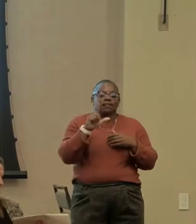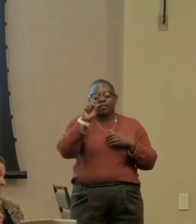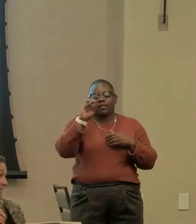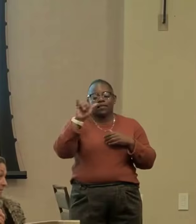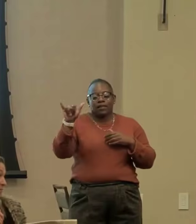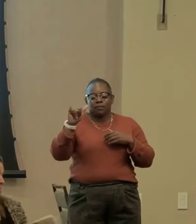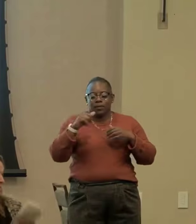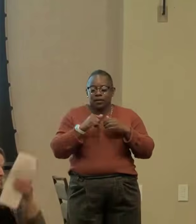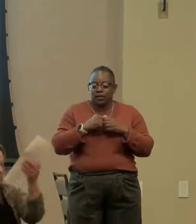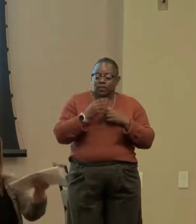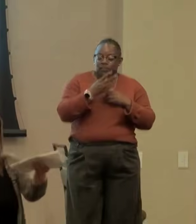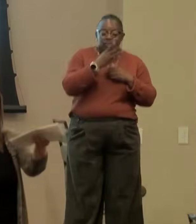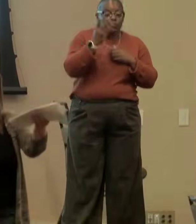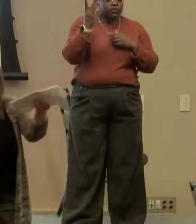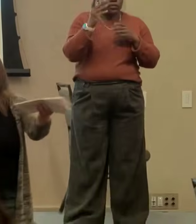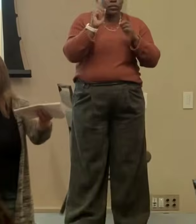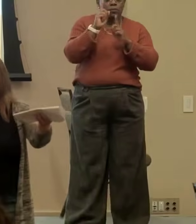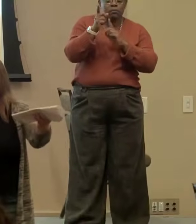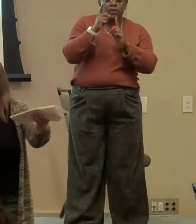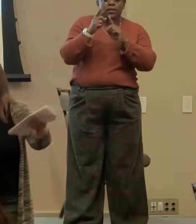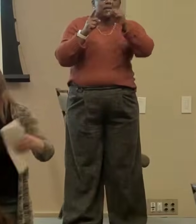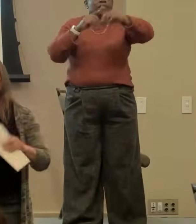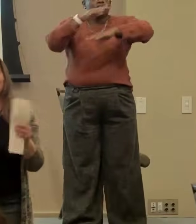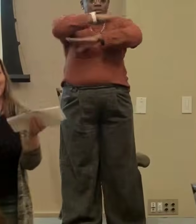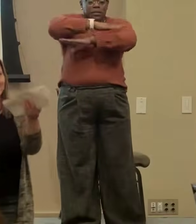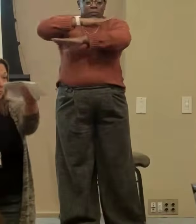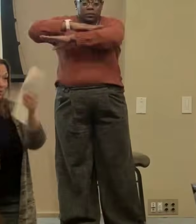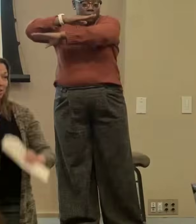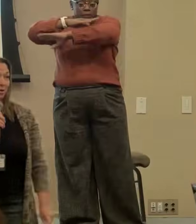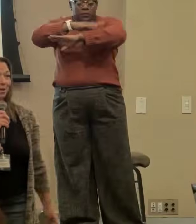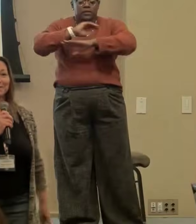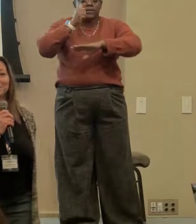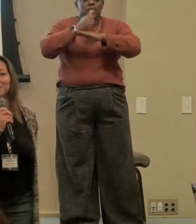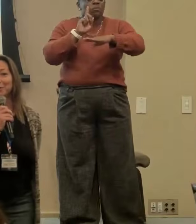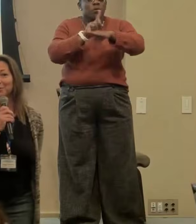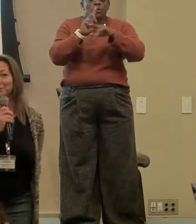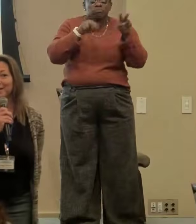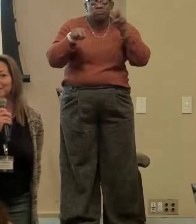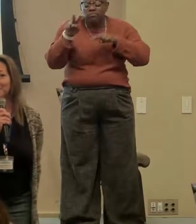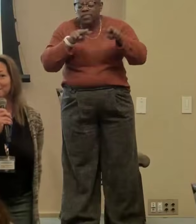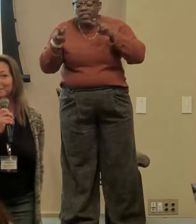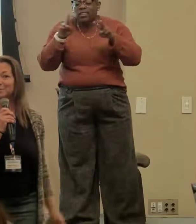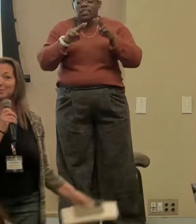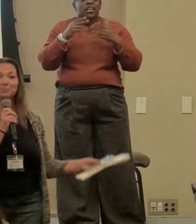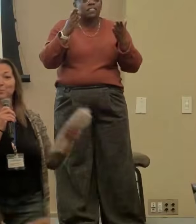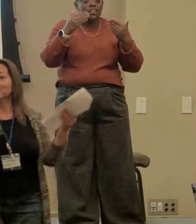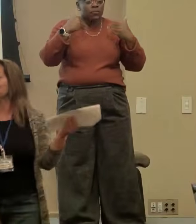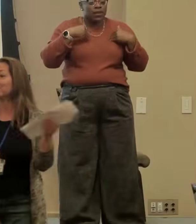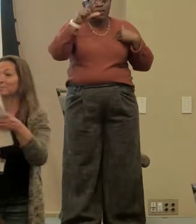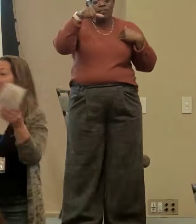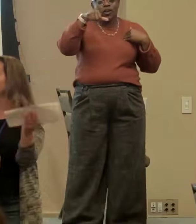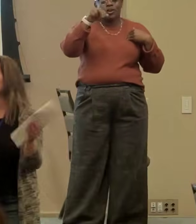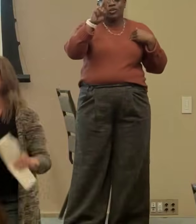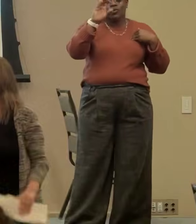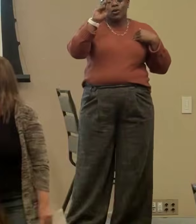well, please take a few minutes to visit our exhibit tables. And of course, the QR code is still there for our survey if you haven't. So we're